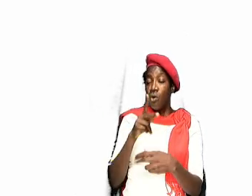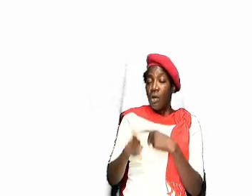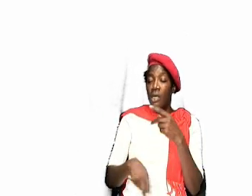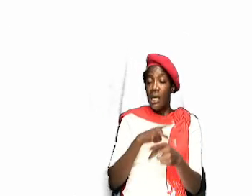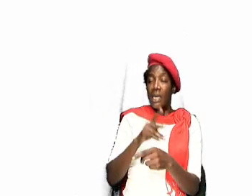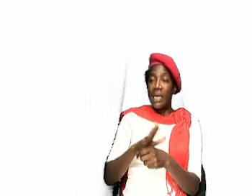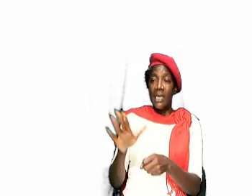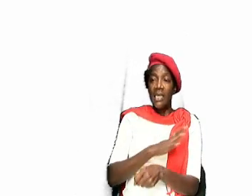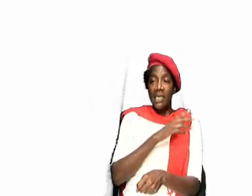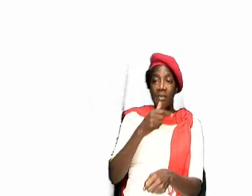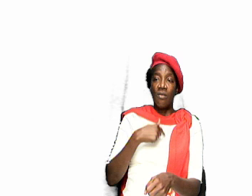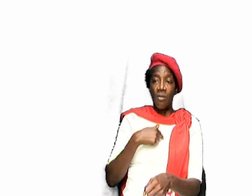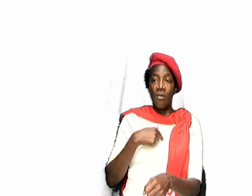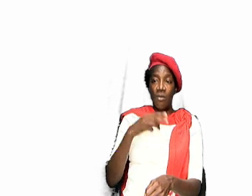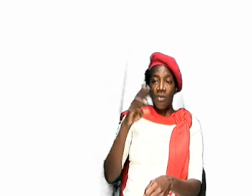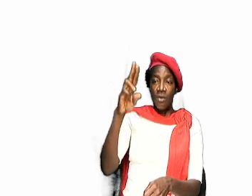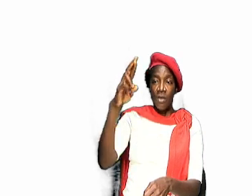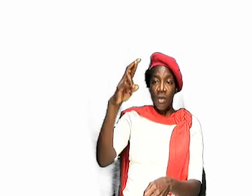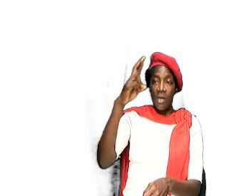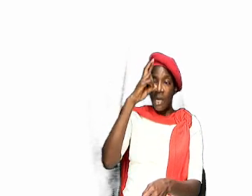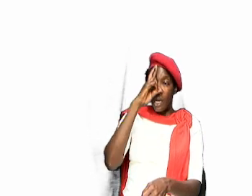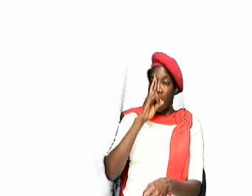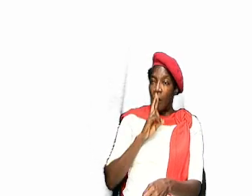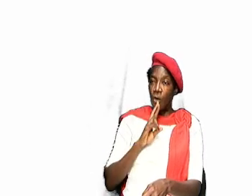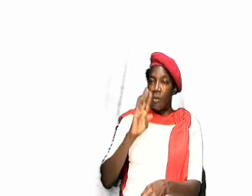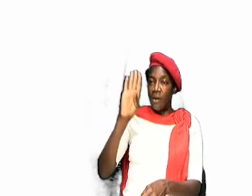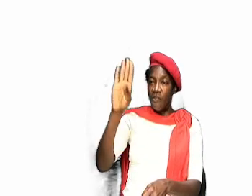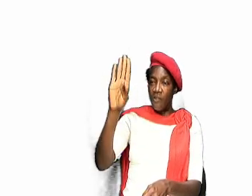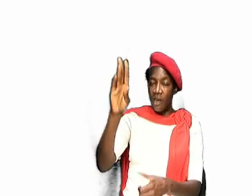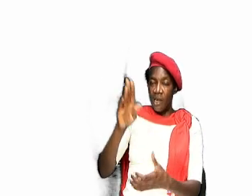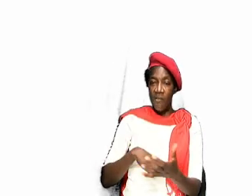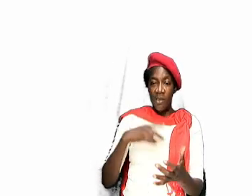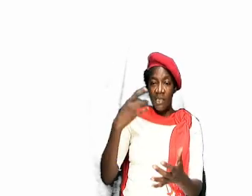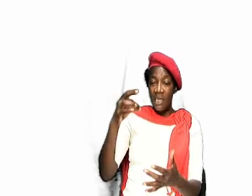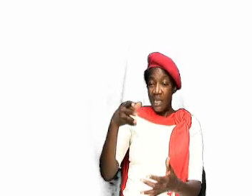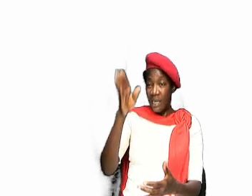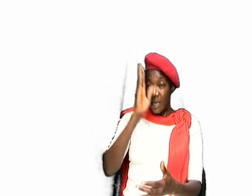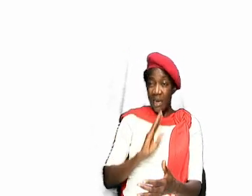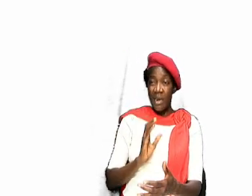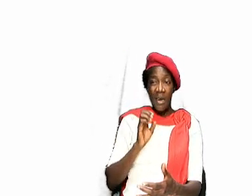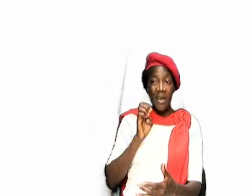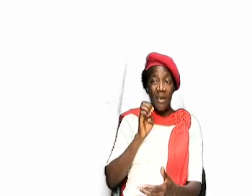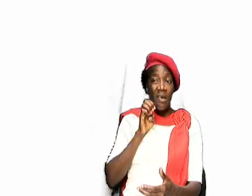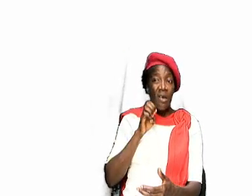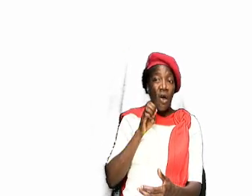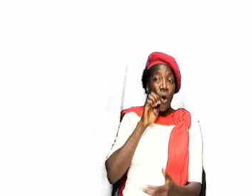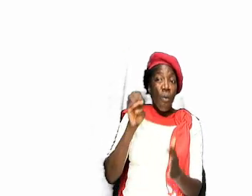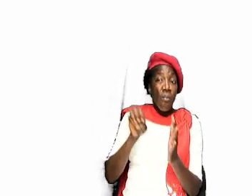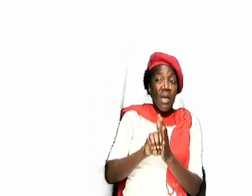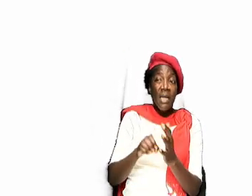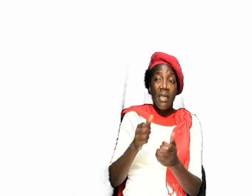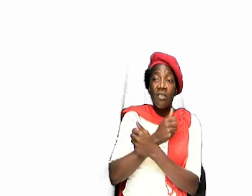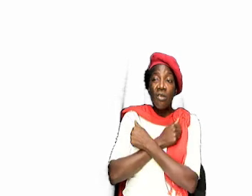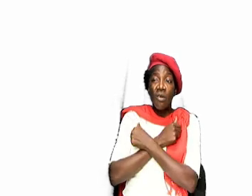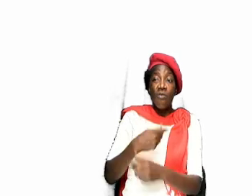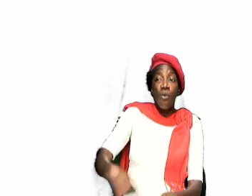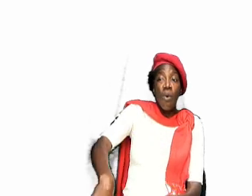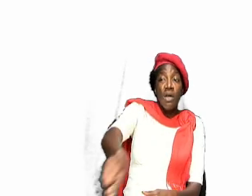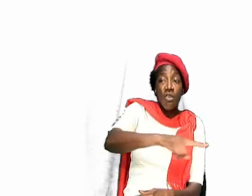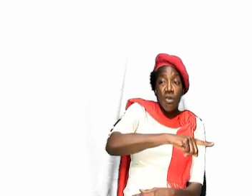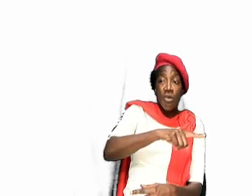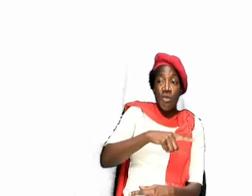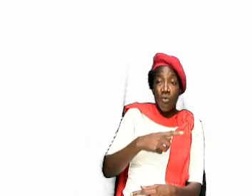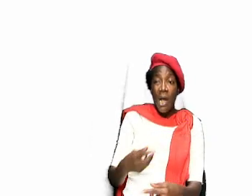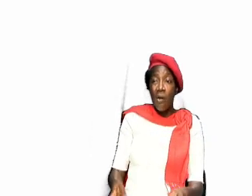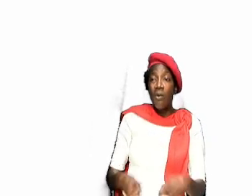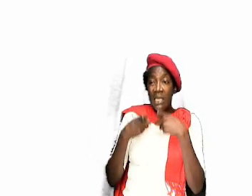Romans 5 verse 8. But God commended his love towards us in that while we were yet